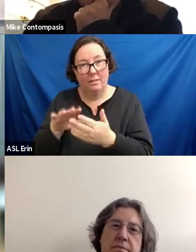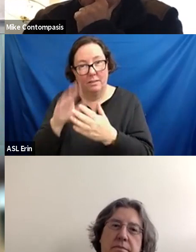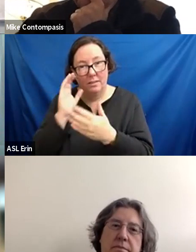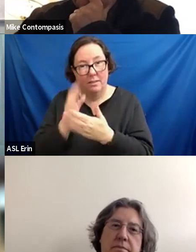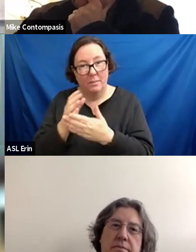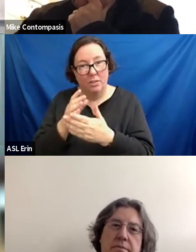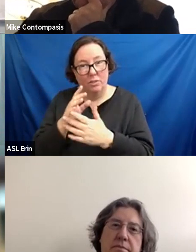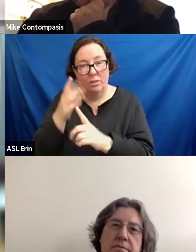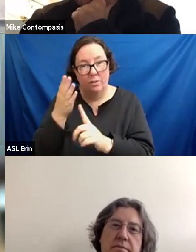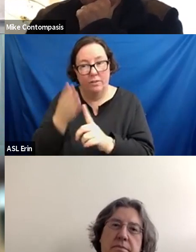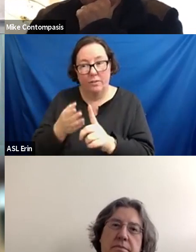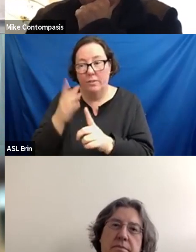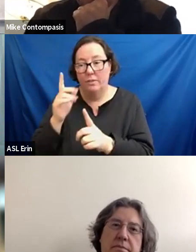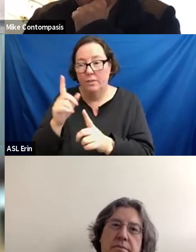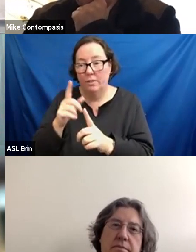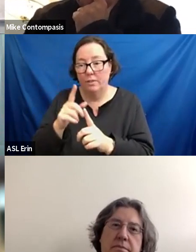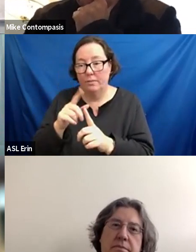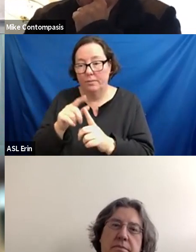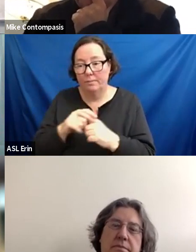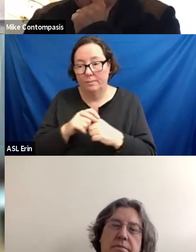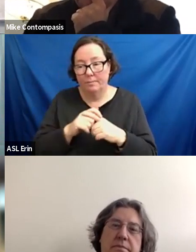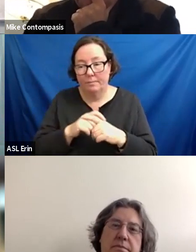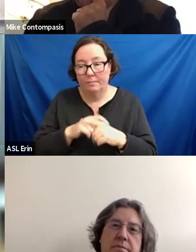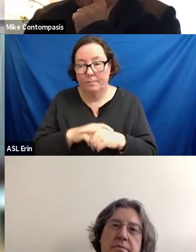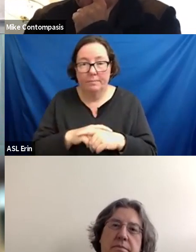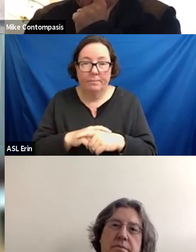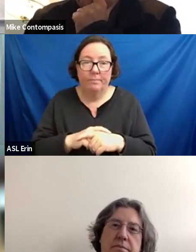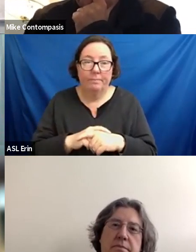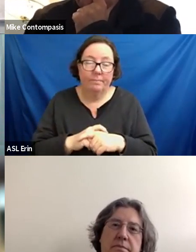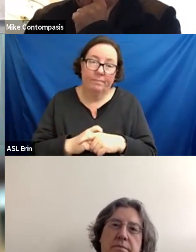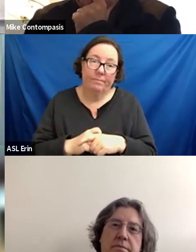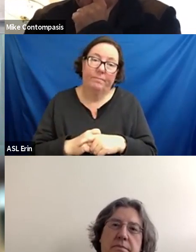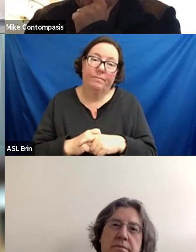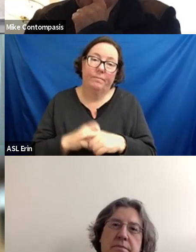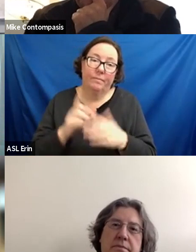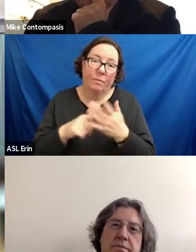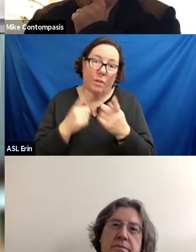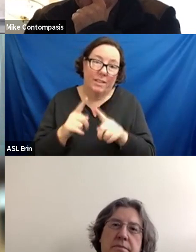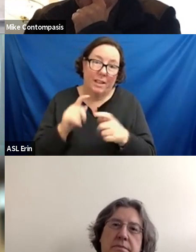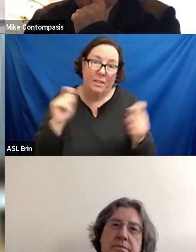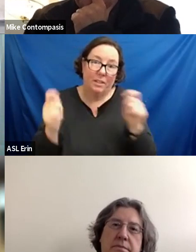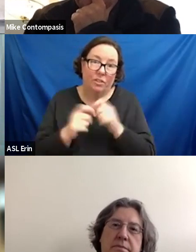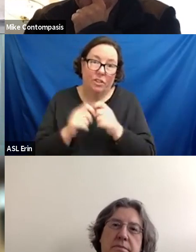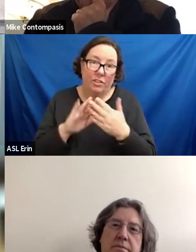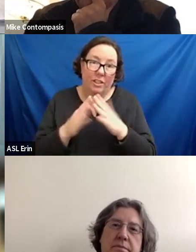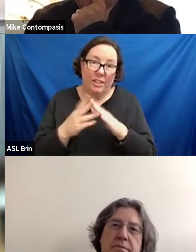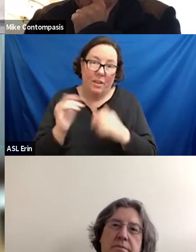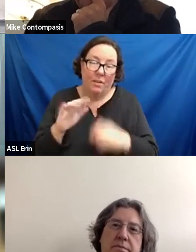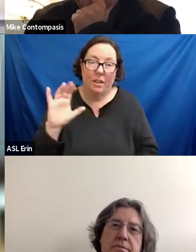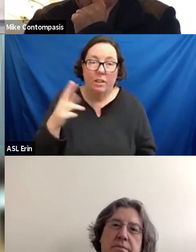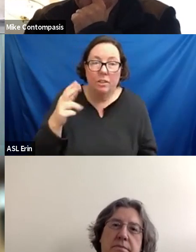picture of what's actually happening in dynamic neighborhoods like Charlestown, for